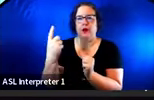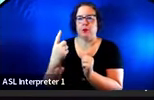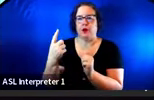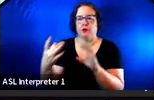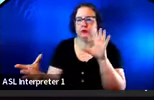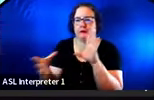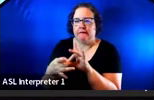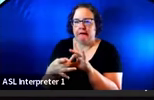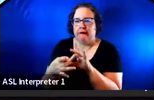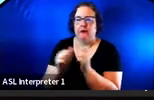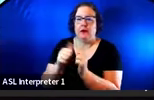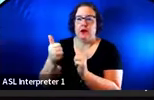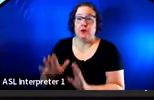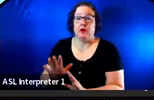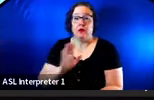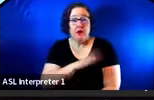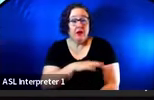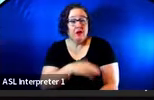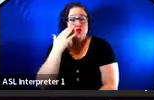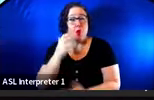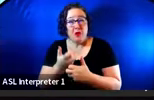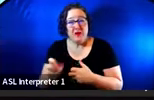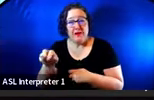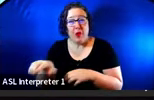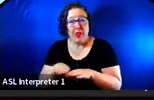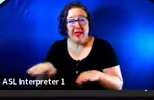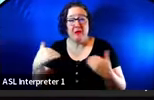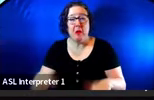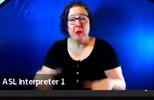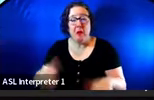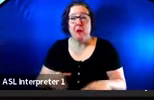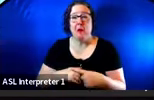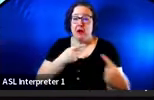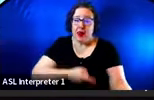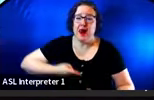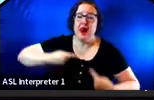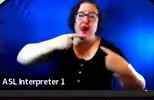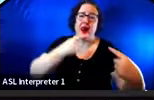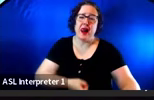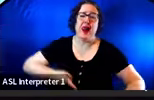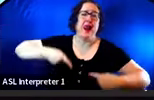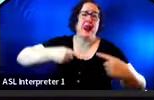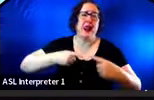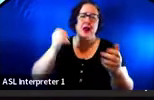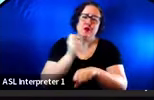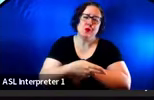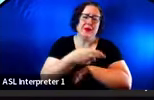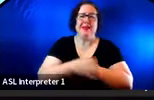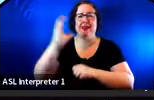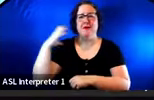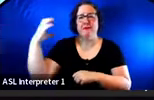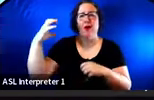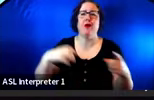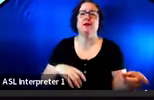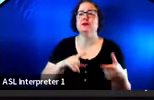connect with another person and say, you know how difficult that level was, or how much time that took me to do that, or this was so cool